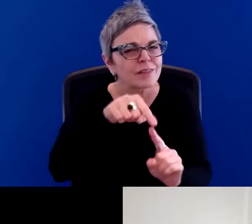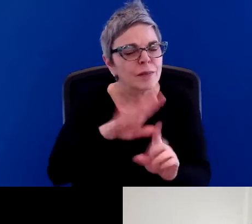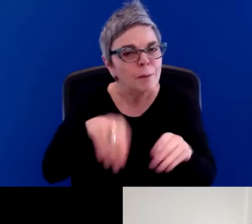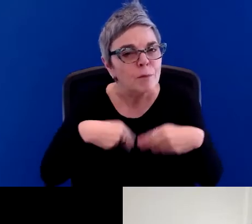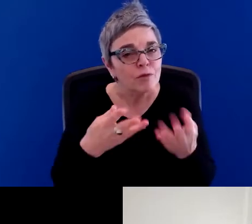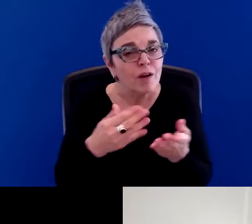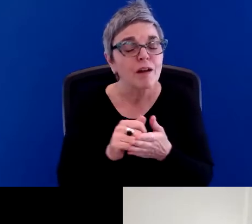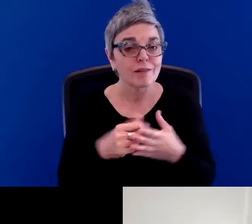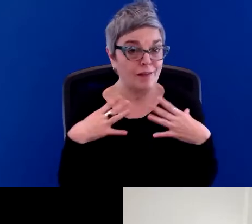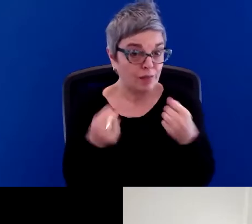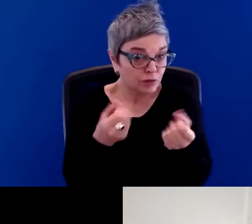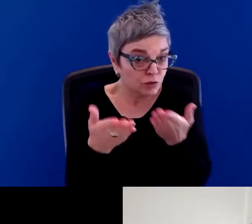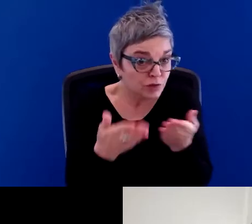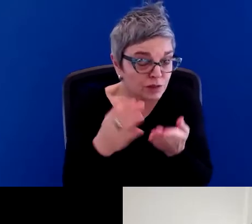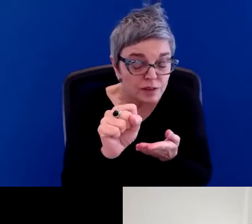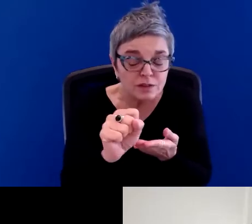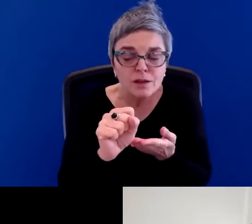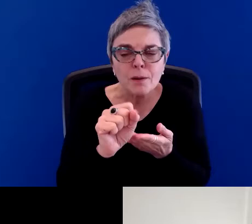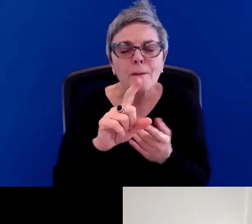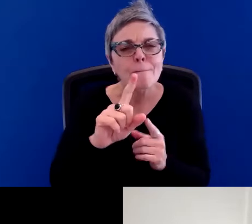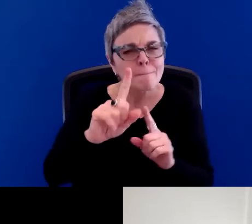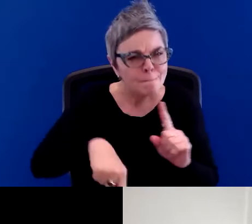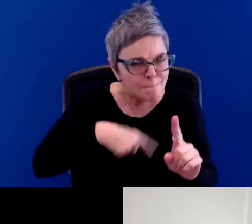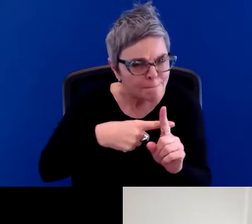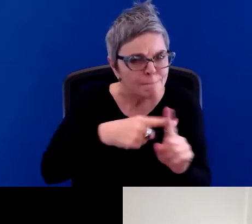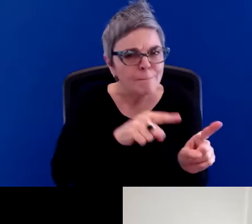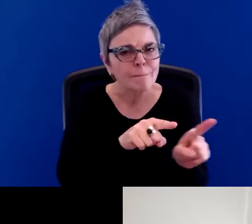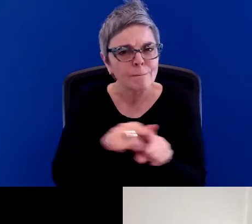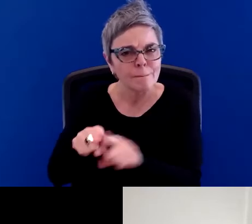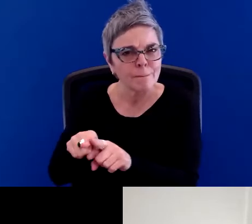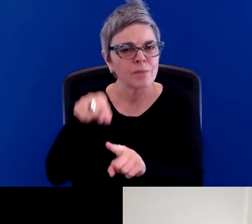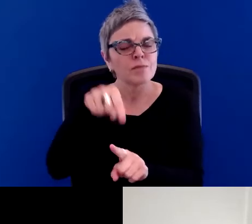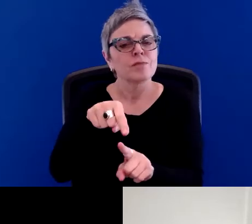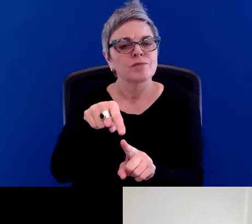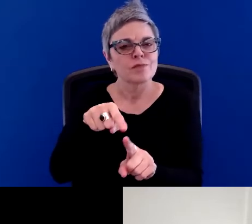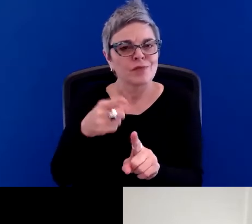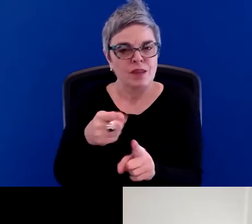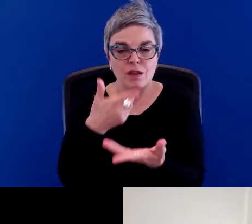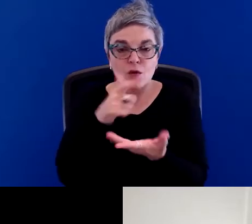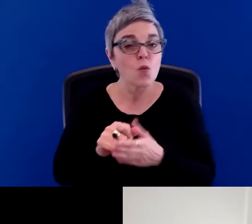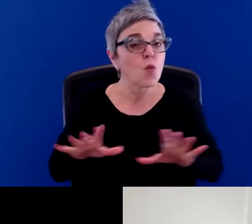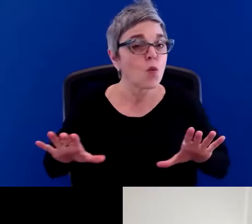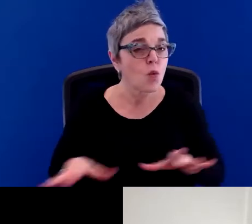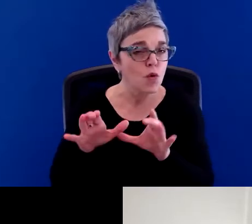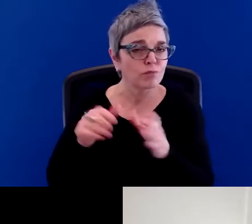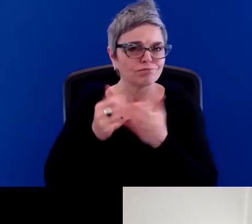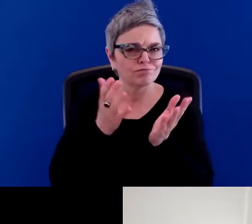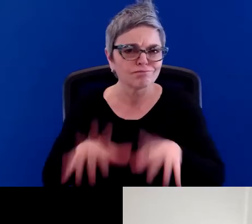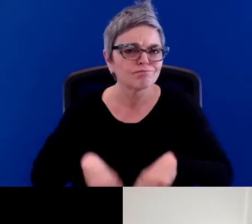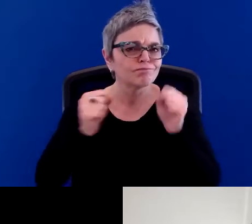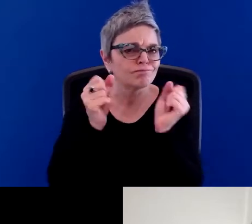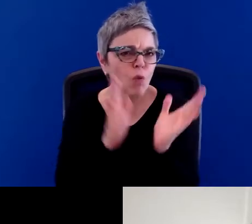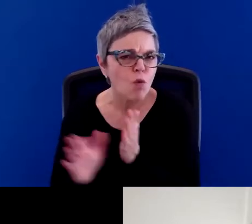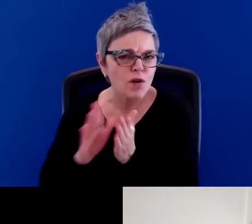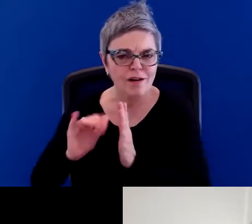they also build their bases on organizing by and through women of color. Their policy